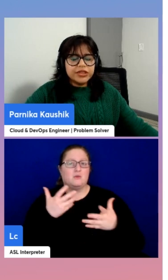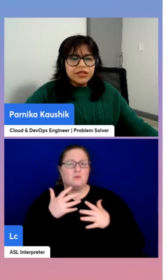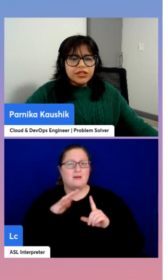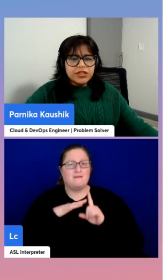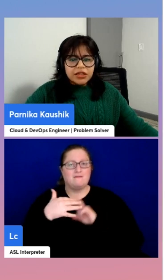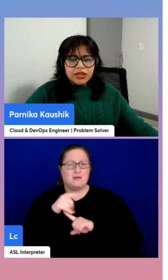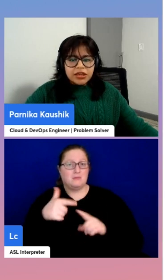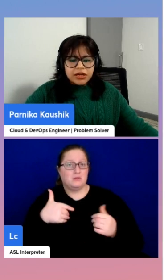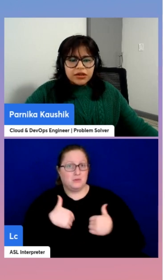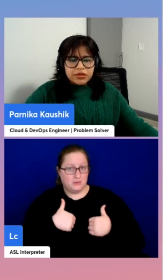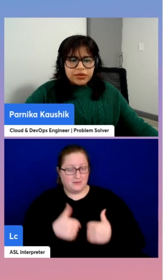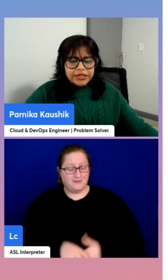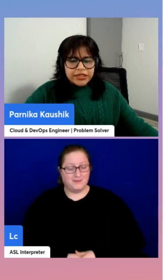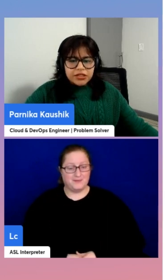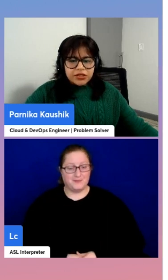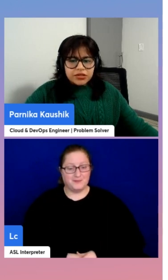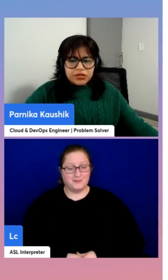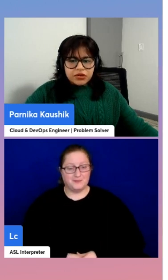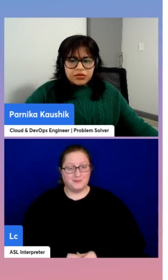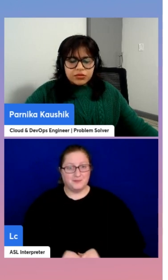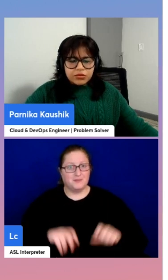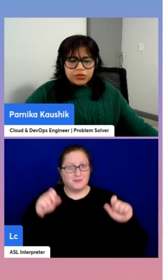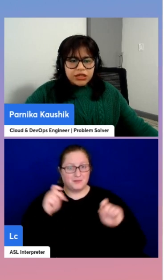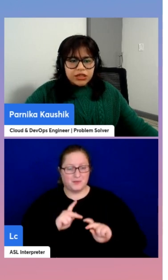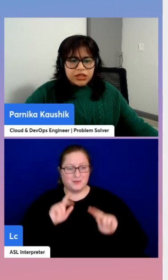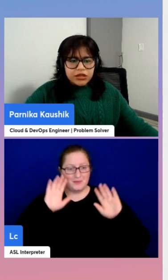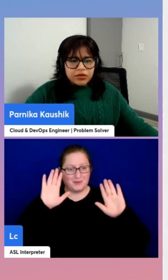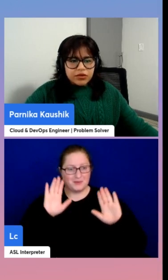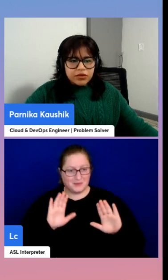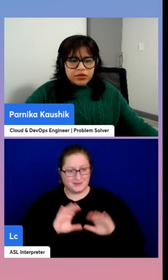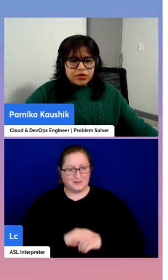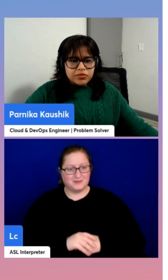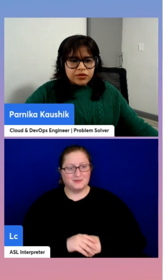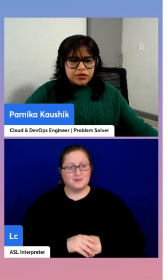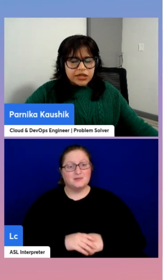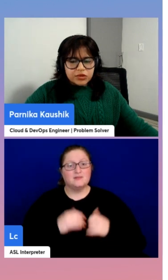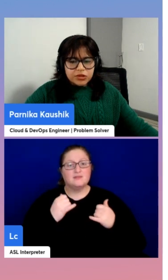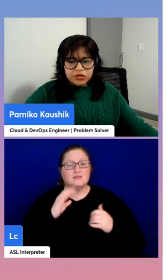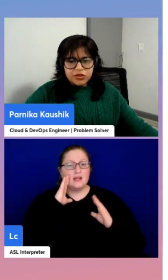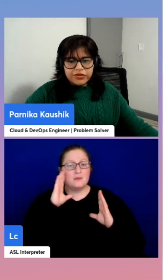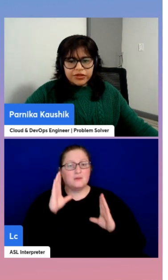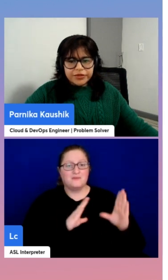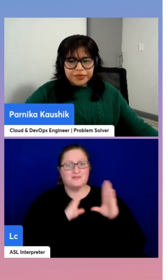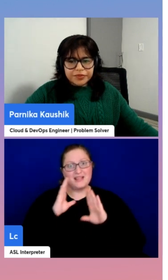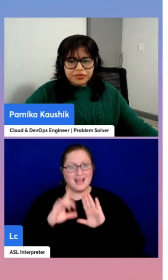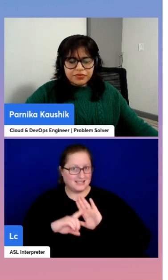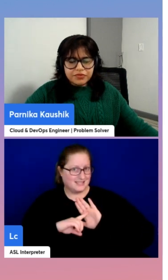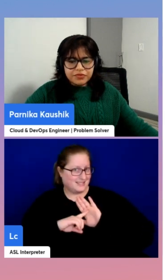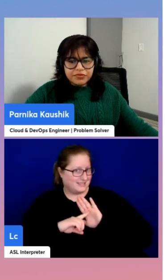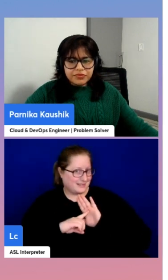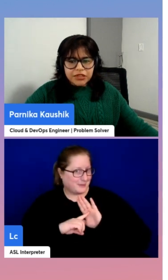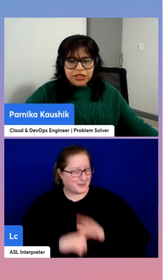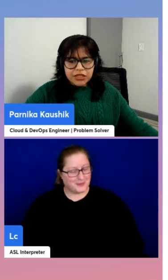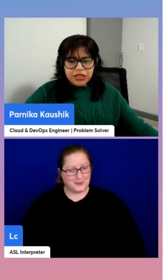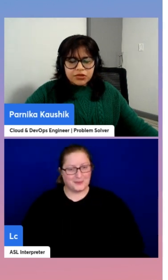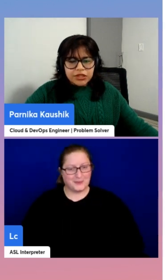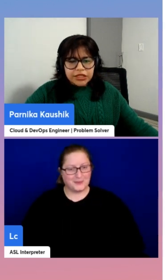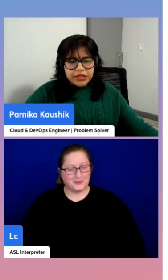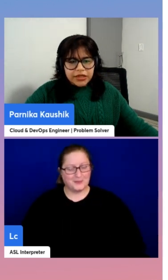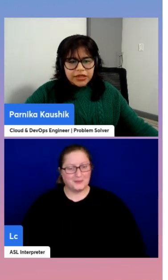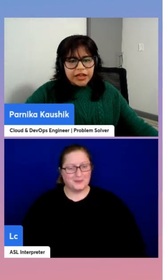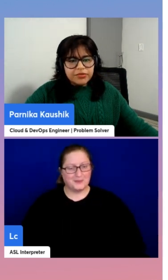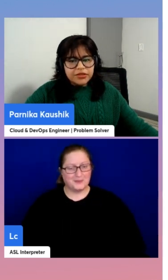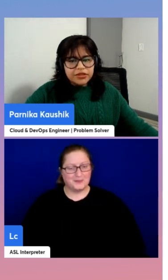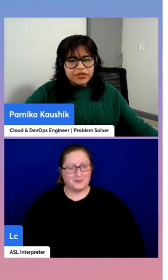forth. Great. So we are now going to move to the demo section of it. So